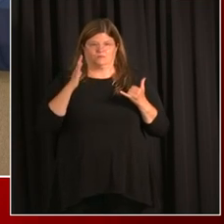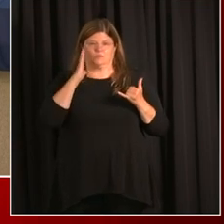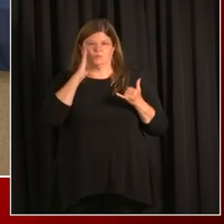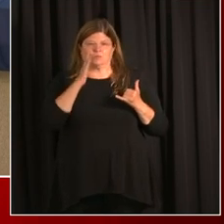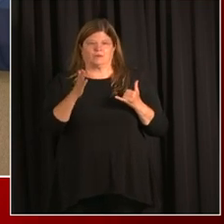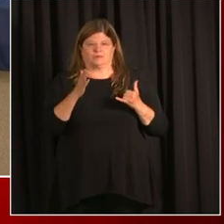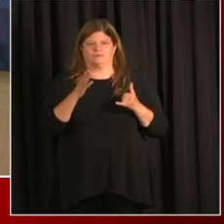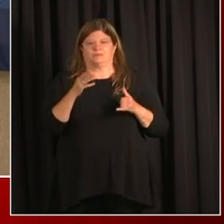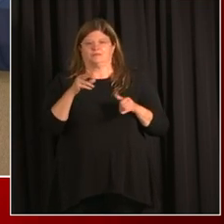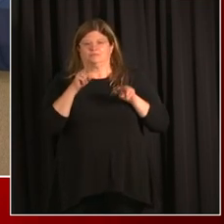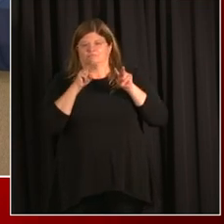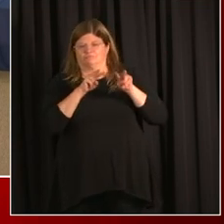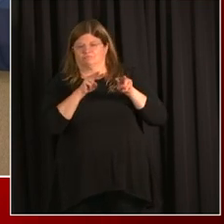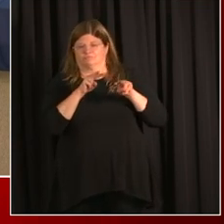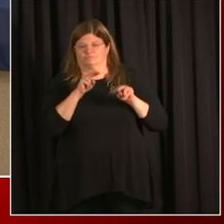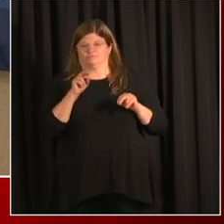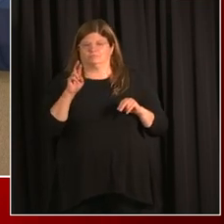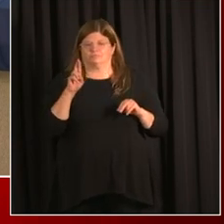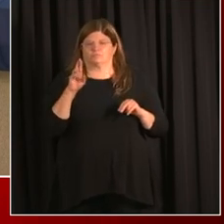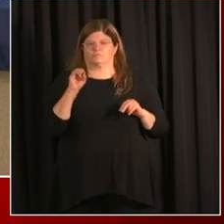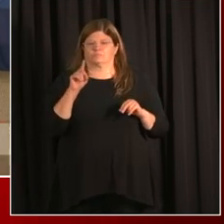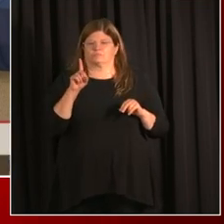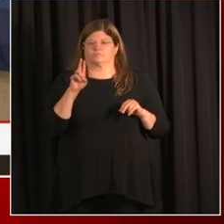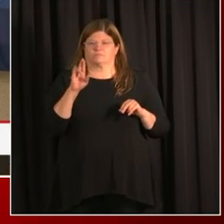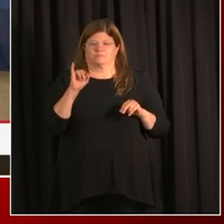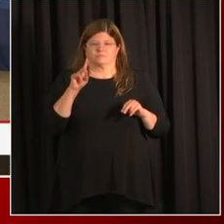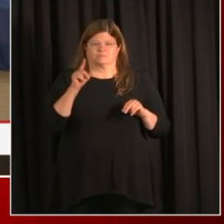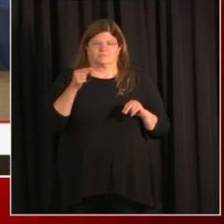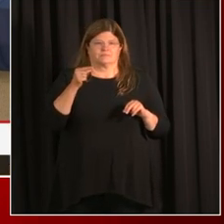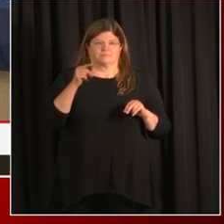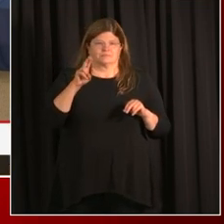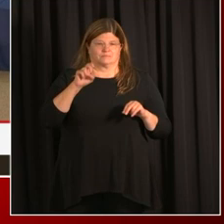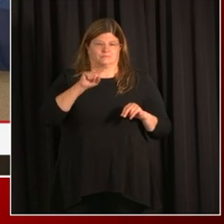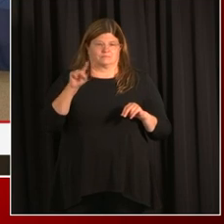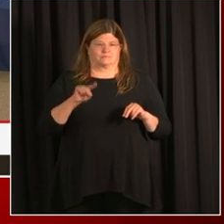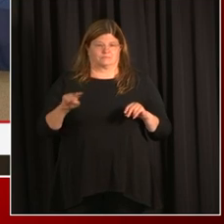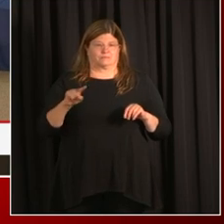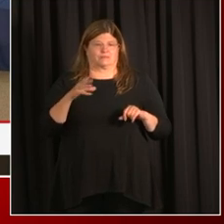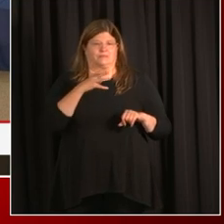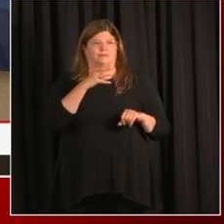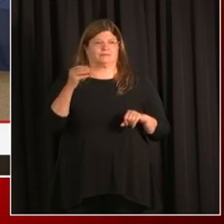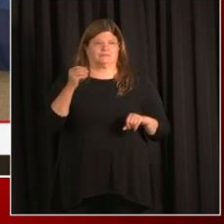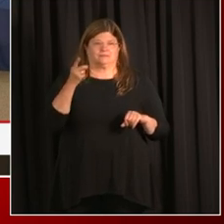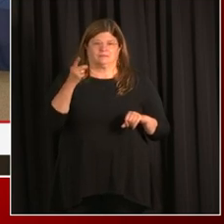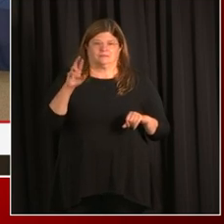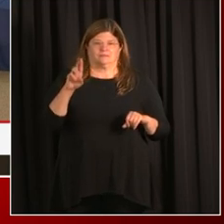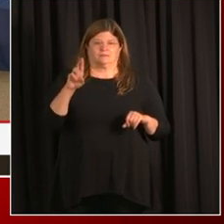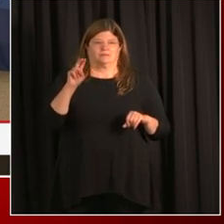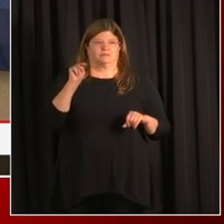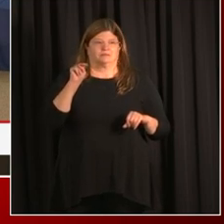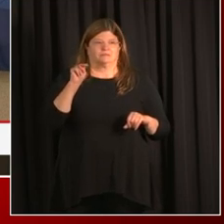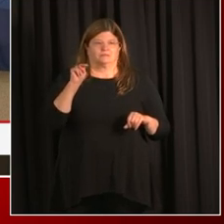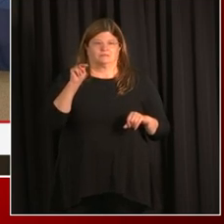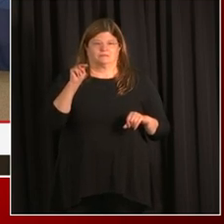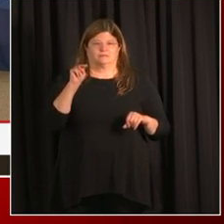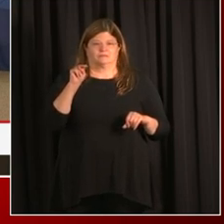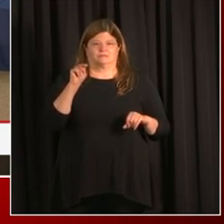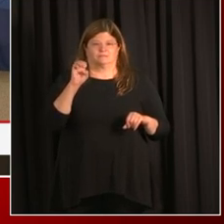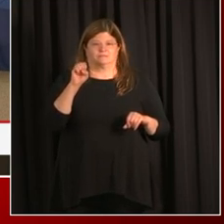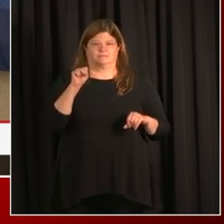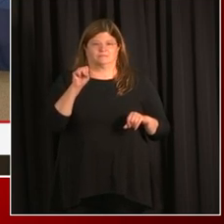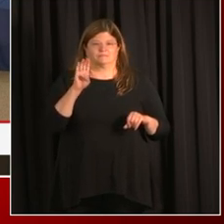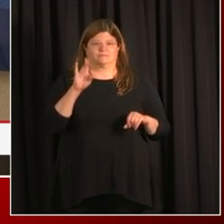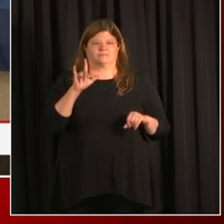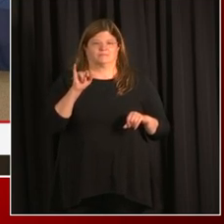the D.C. Department of Health, as well as Dr. Christopher Rodriguez, our Director of the D.C. Department of Homeland Security and Emergency Management